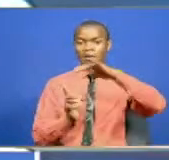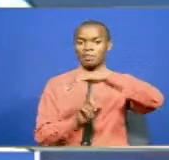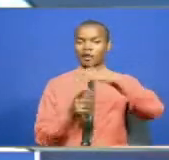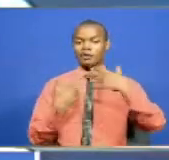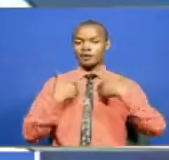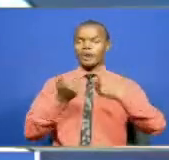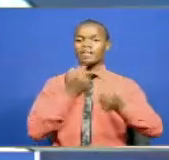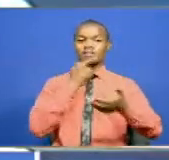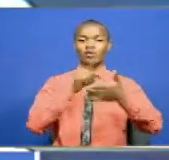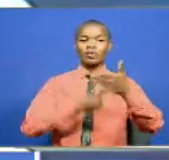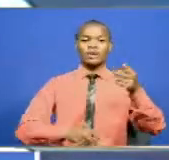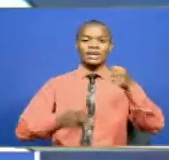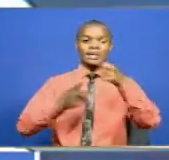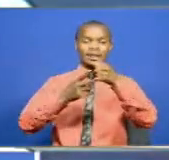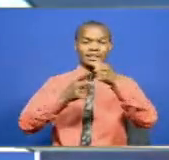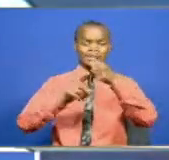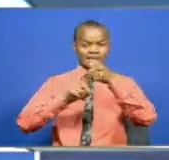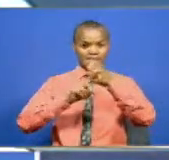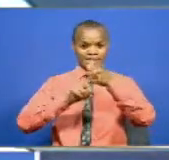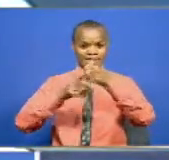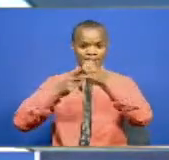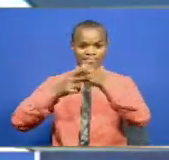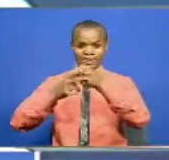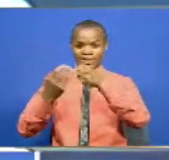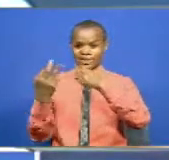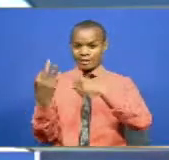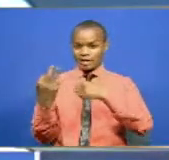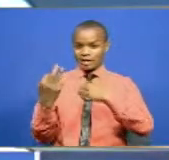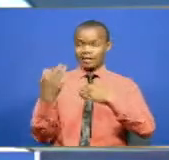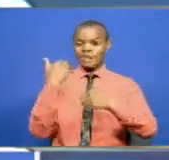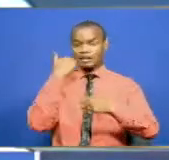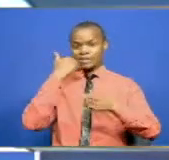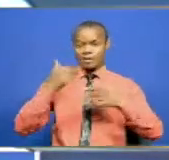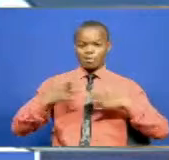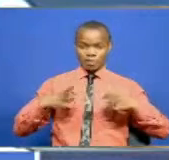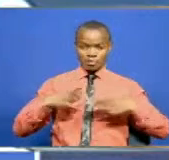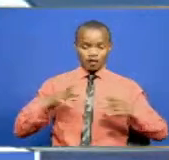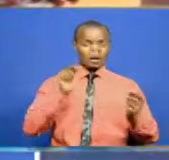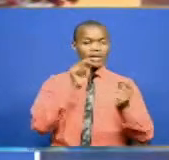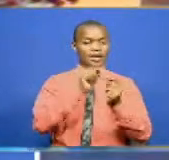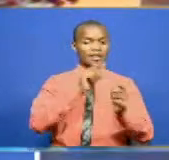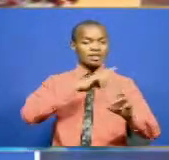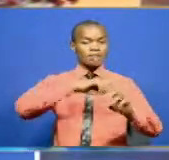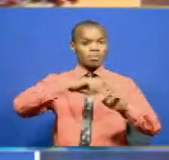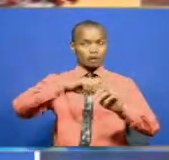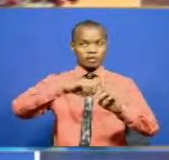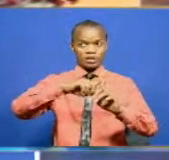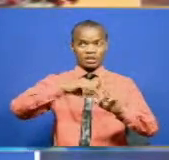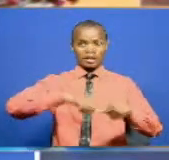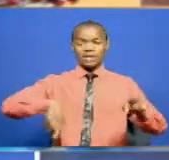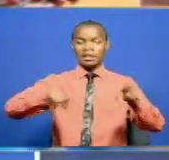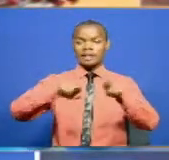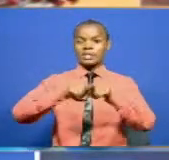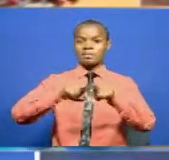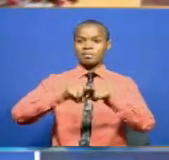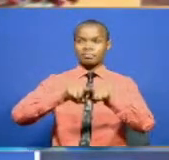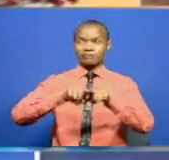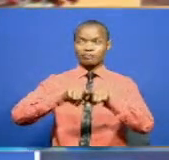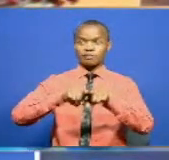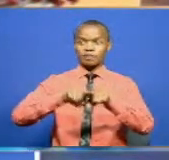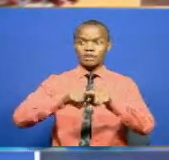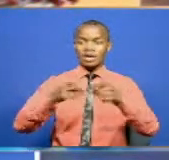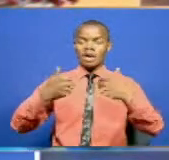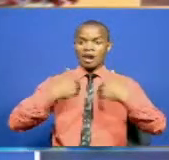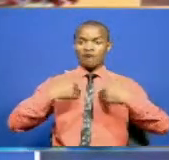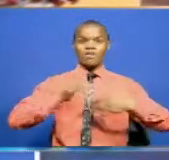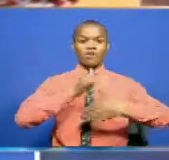says 673 more patients have tested positive for the disease, and again, we have a